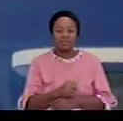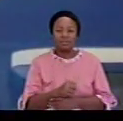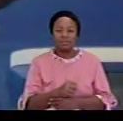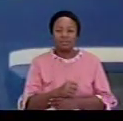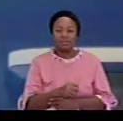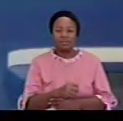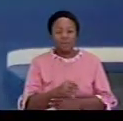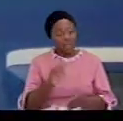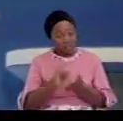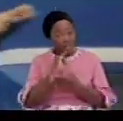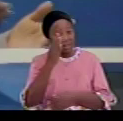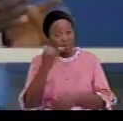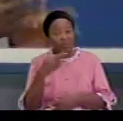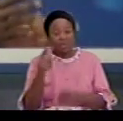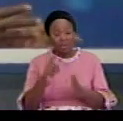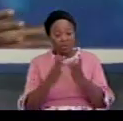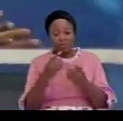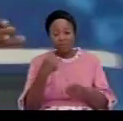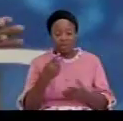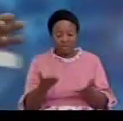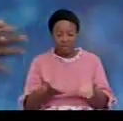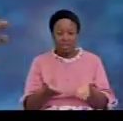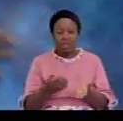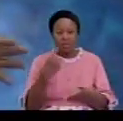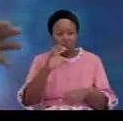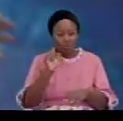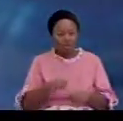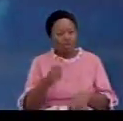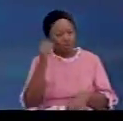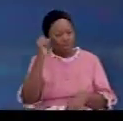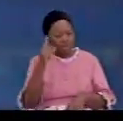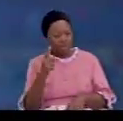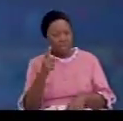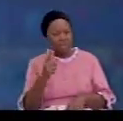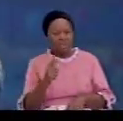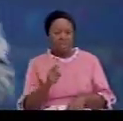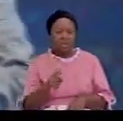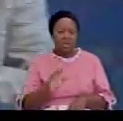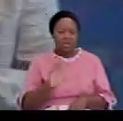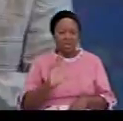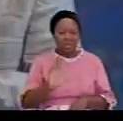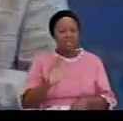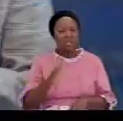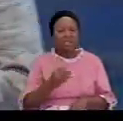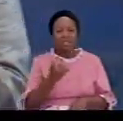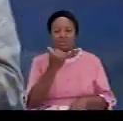That's why the Bible says here, who can understand his errors?